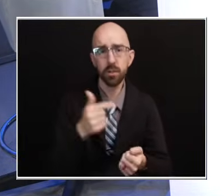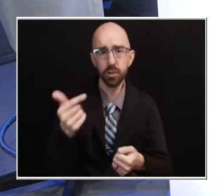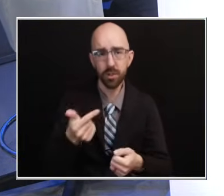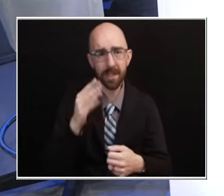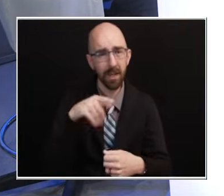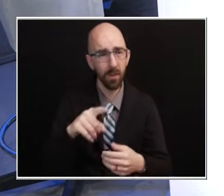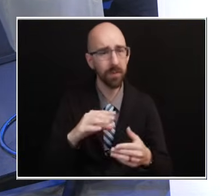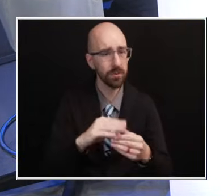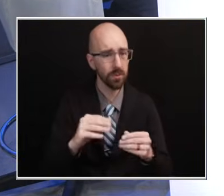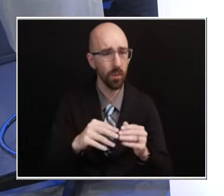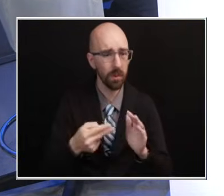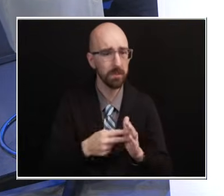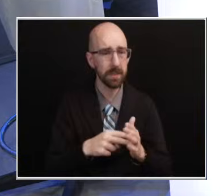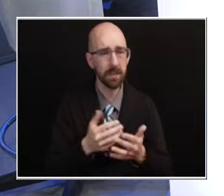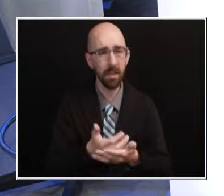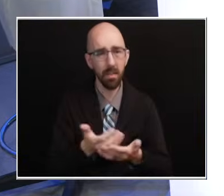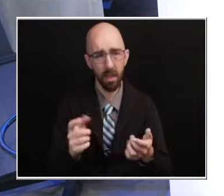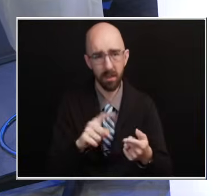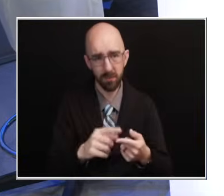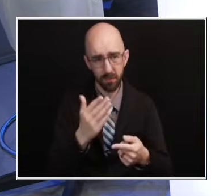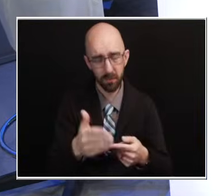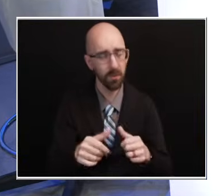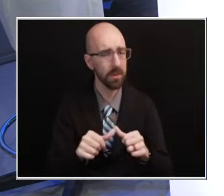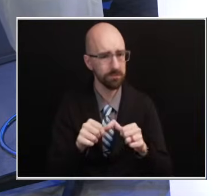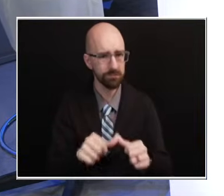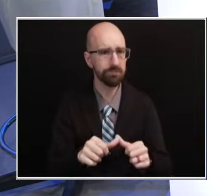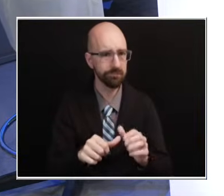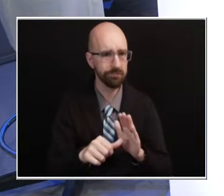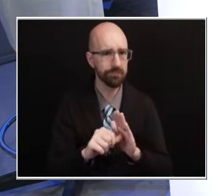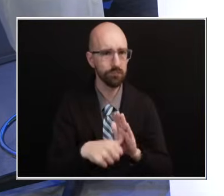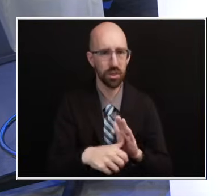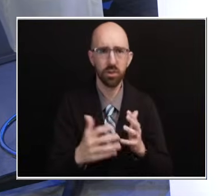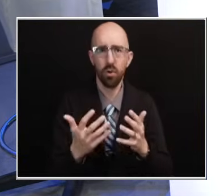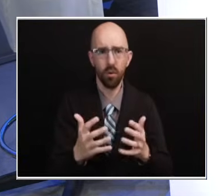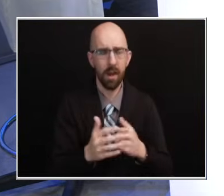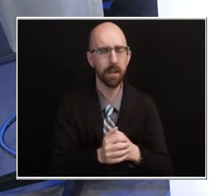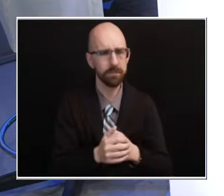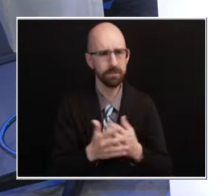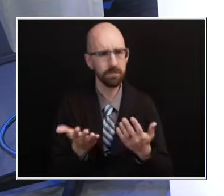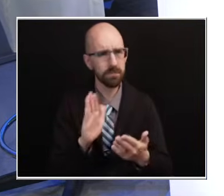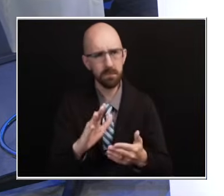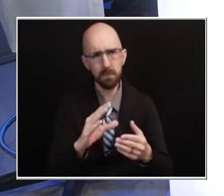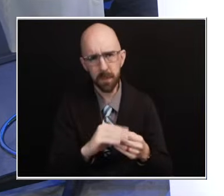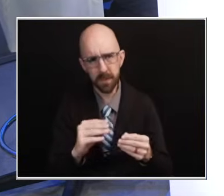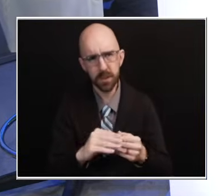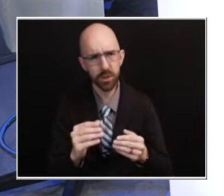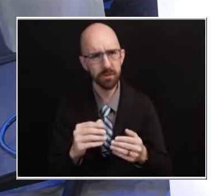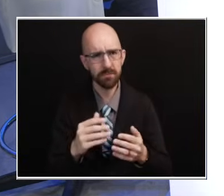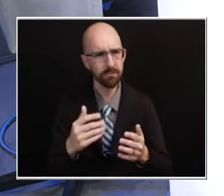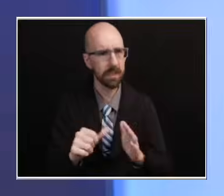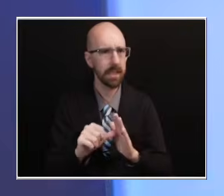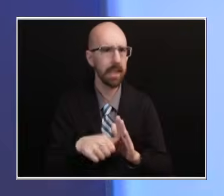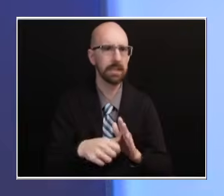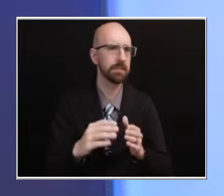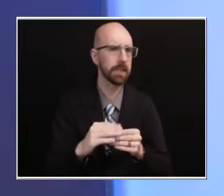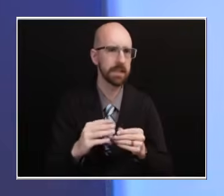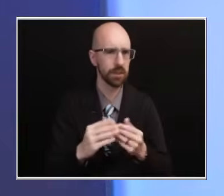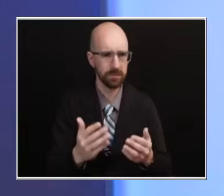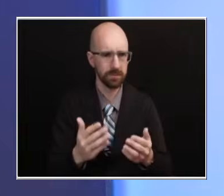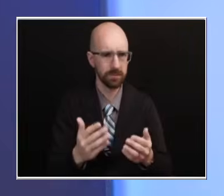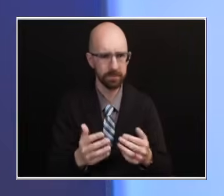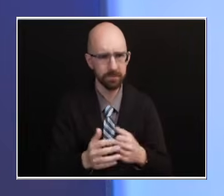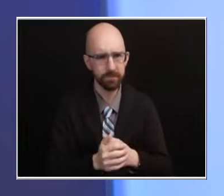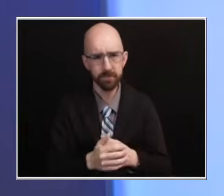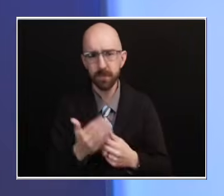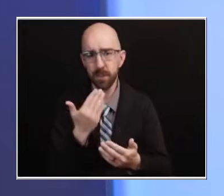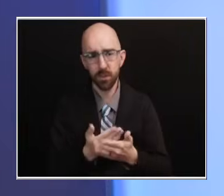you, and it's left a lasting impression already. What's your message? What's your big takeaway? Yeah, absolutely. It's just so good for me to